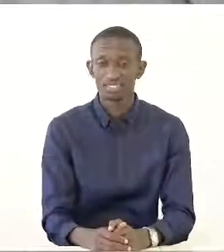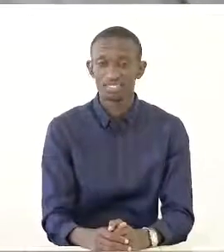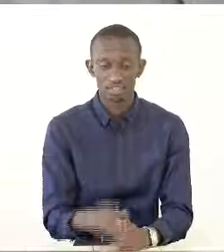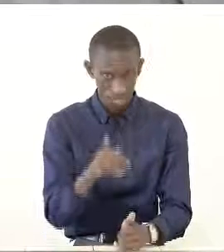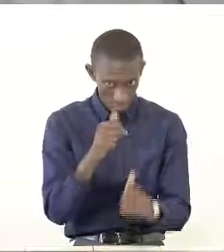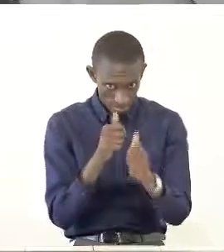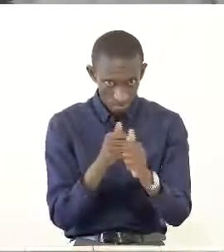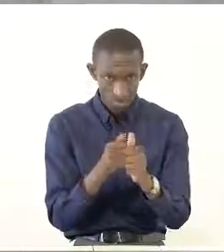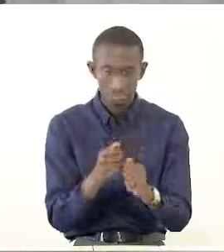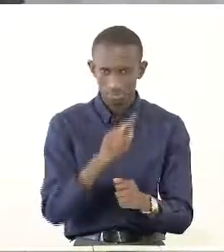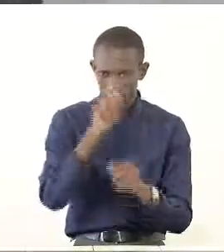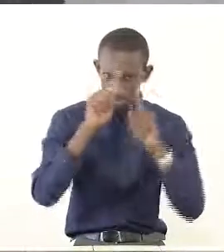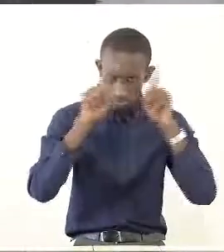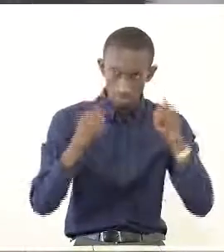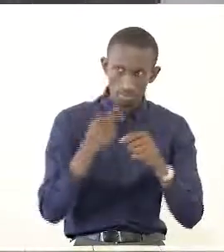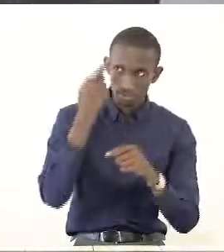Follow on chalkboard.